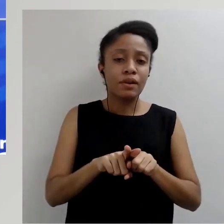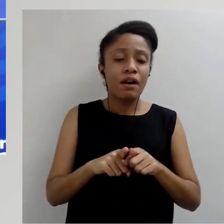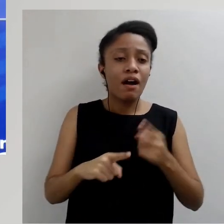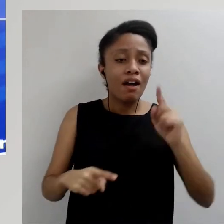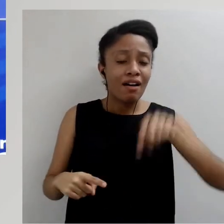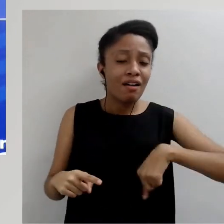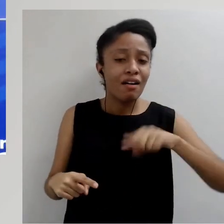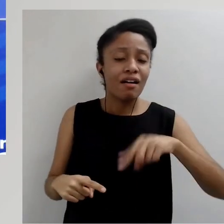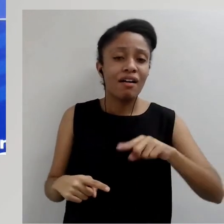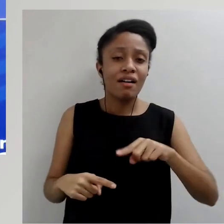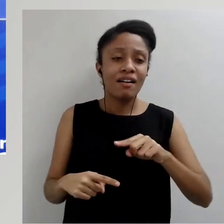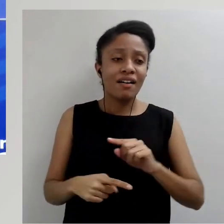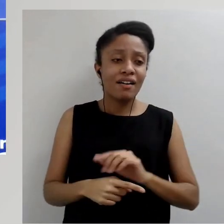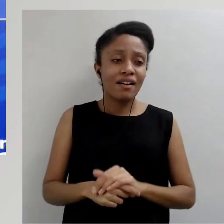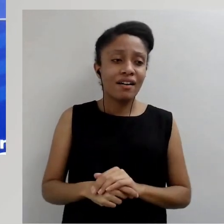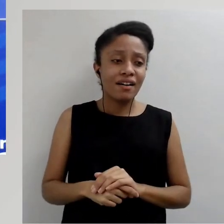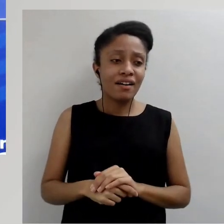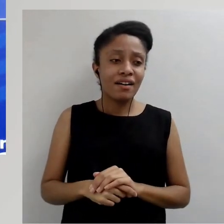personnel,